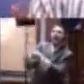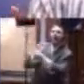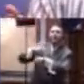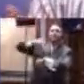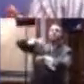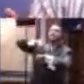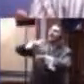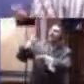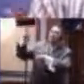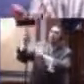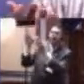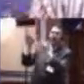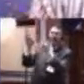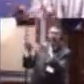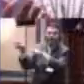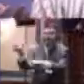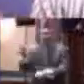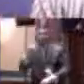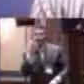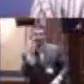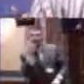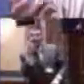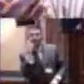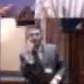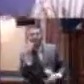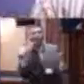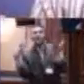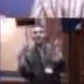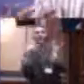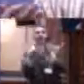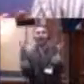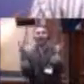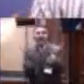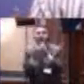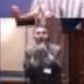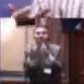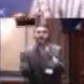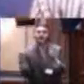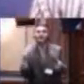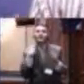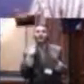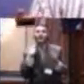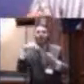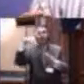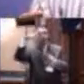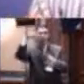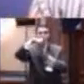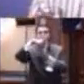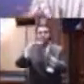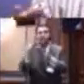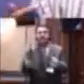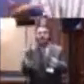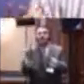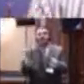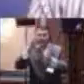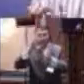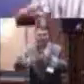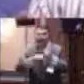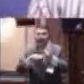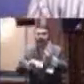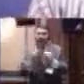I mean this does not, we don't have the sufficient infrastructure of checks and balances and so forth, and therefore this leads